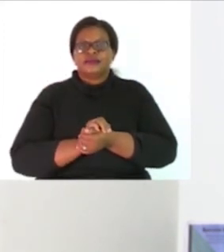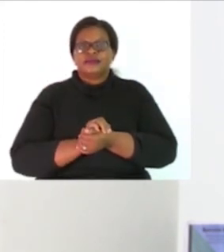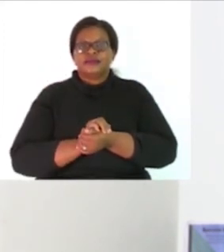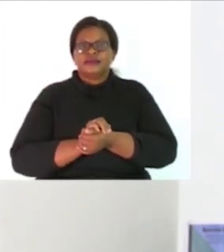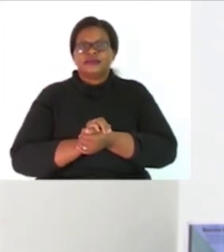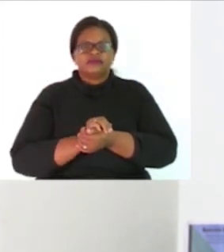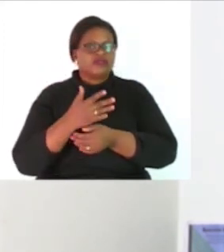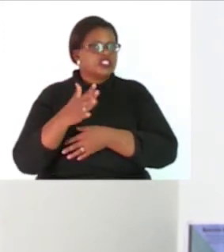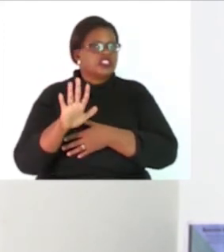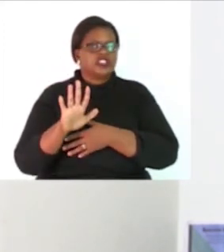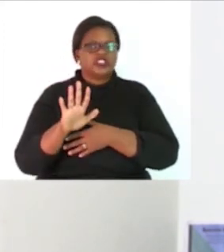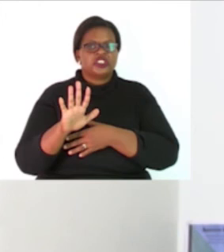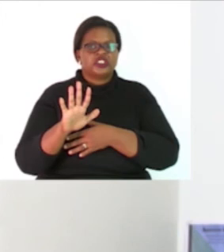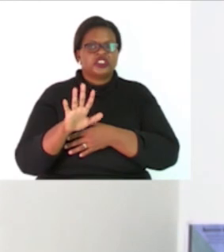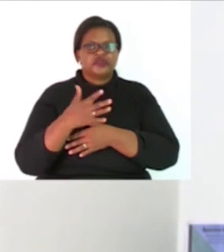What else?